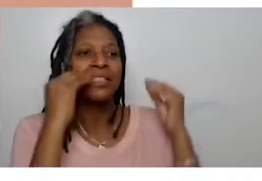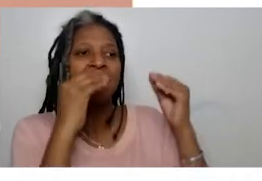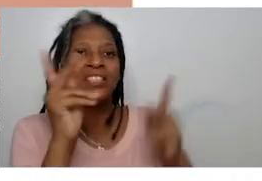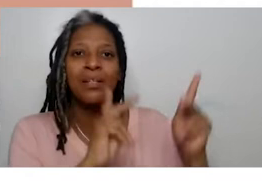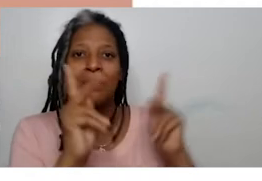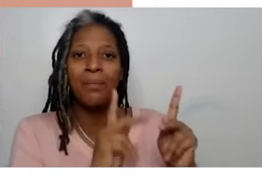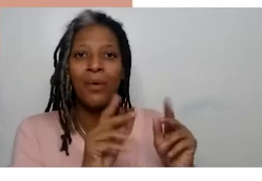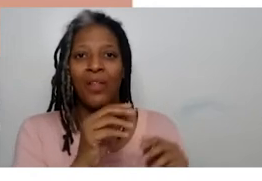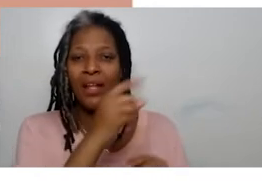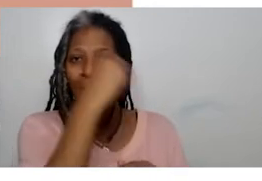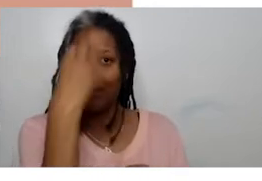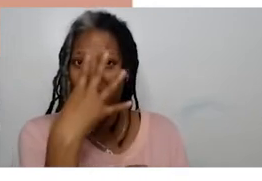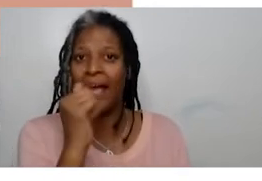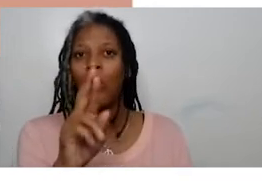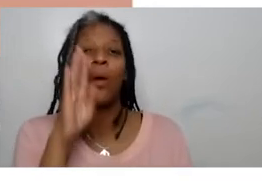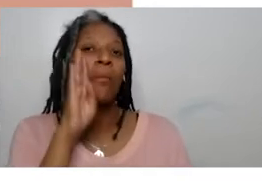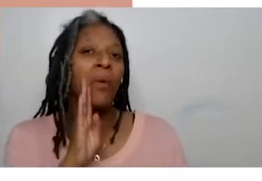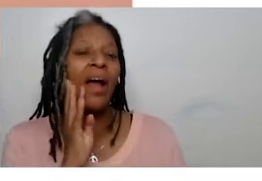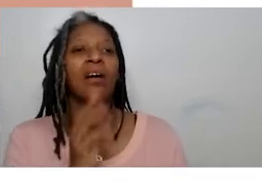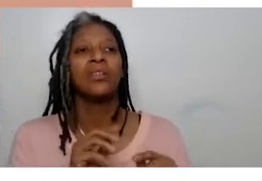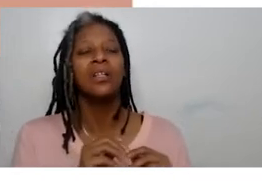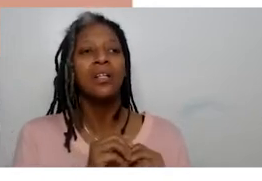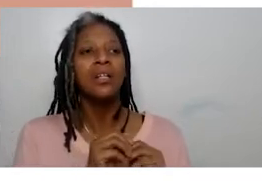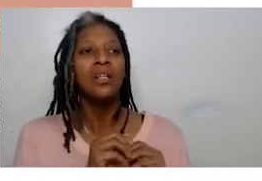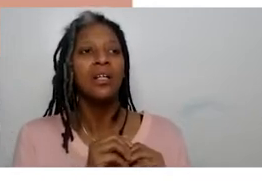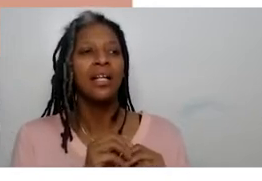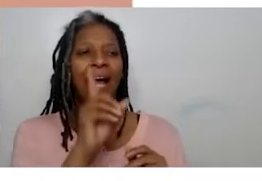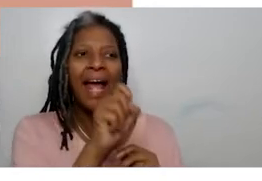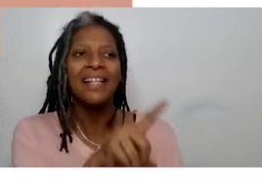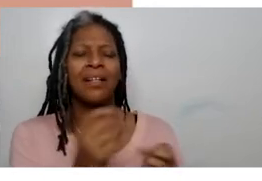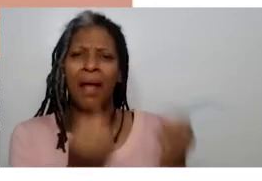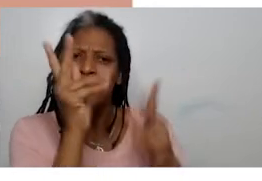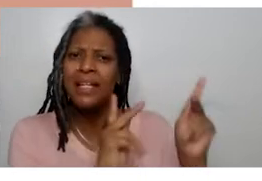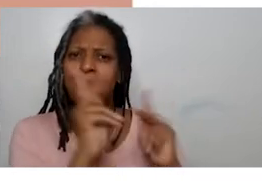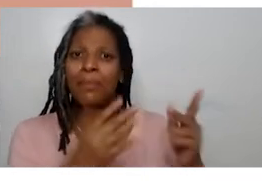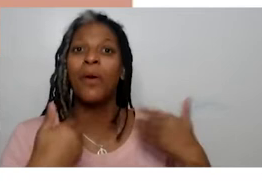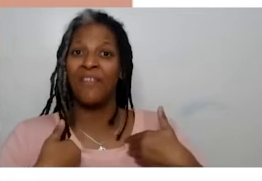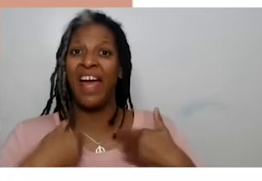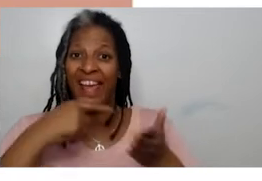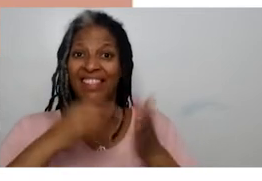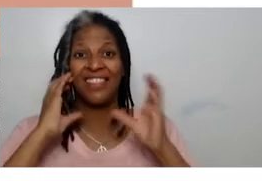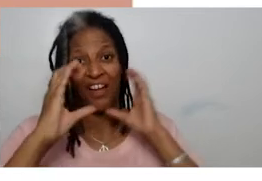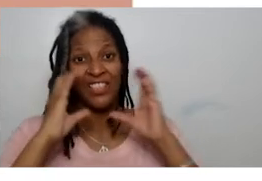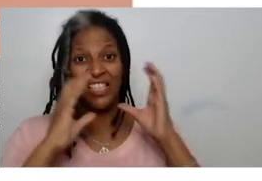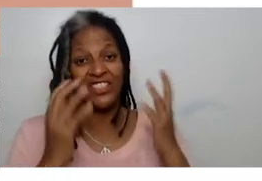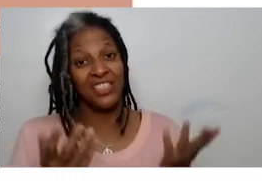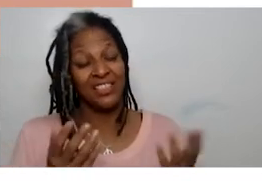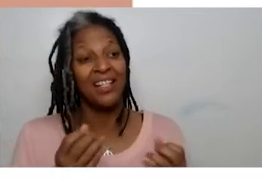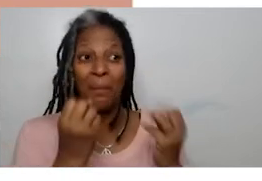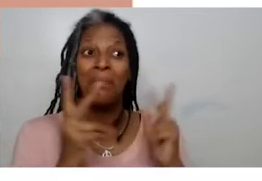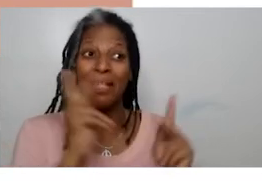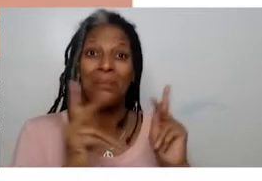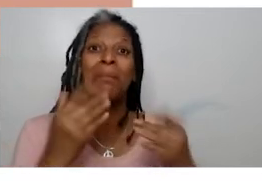all have had this talk? And most of the room will raise their hand and say, like, I've had this talk. And it may not be in